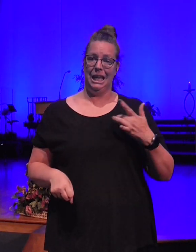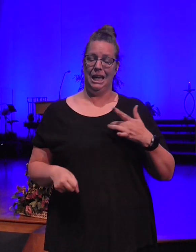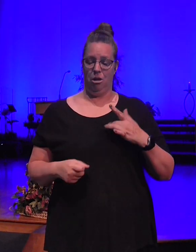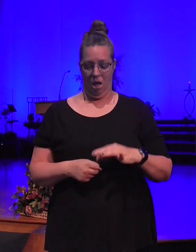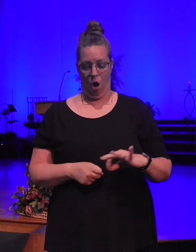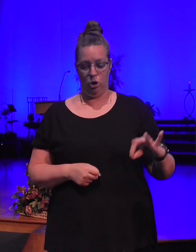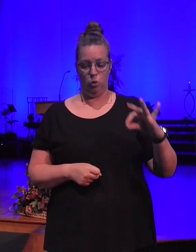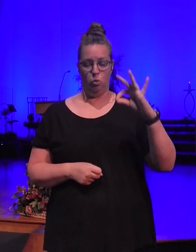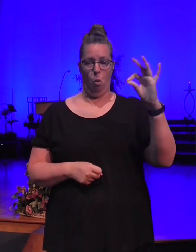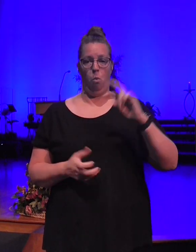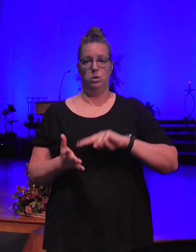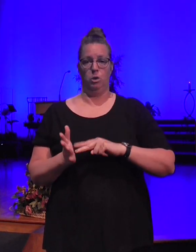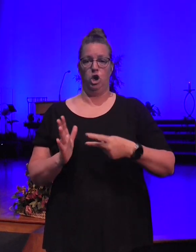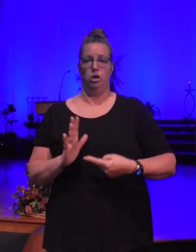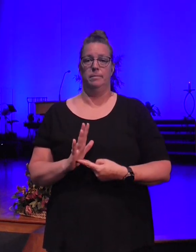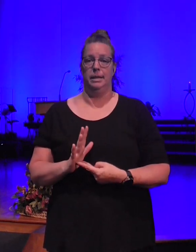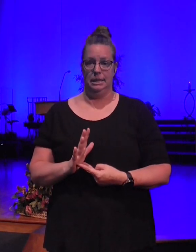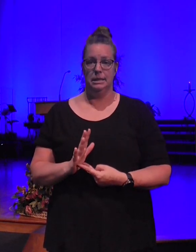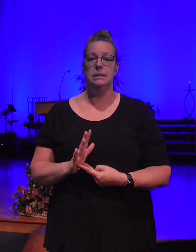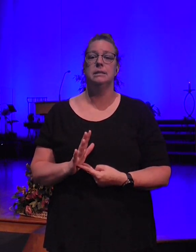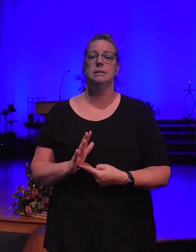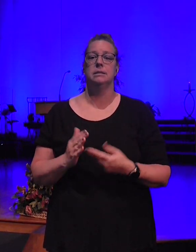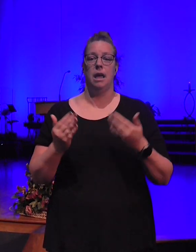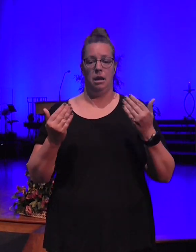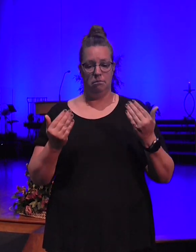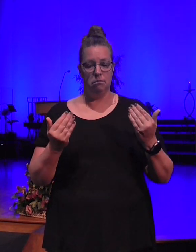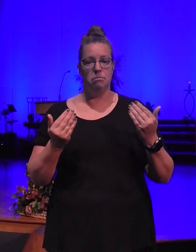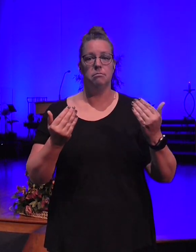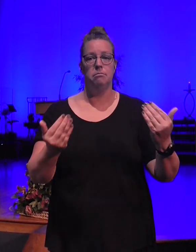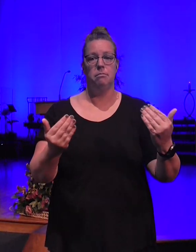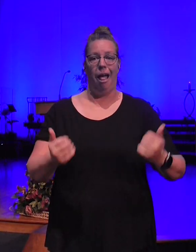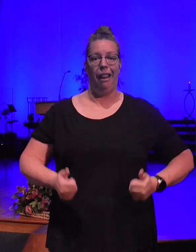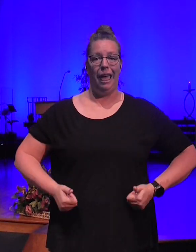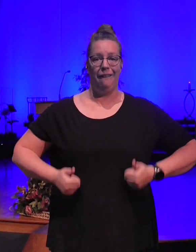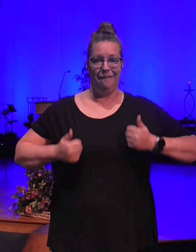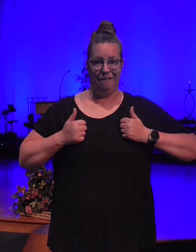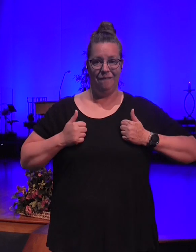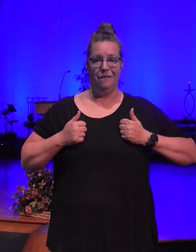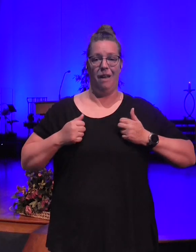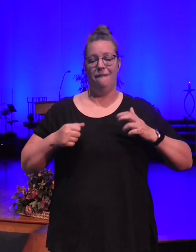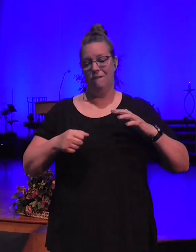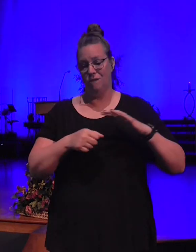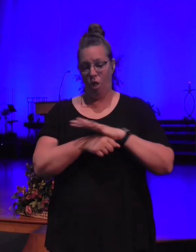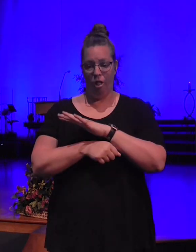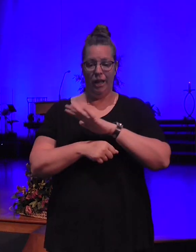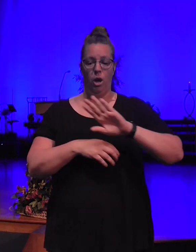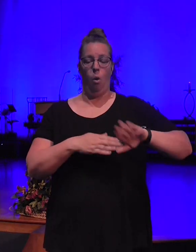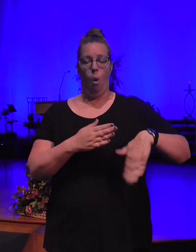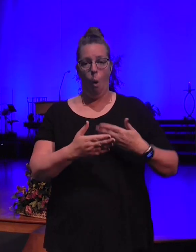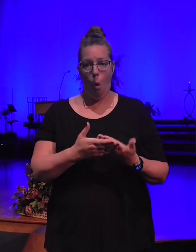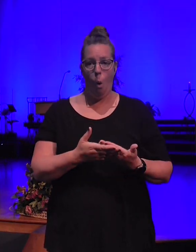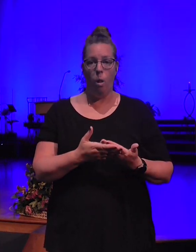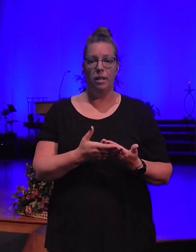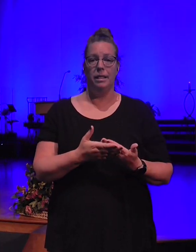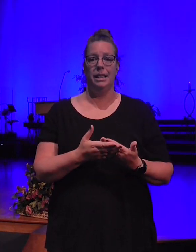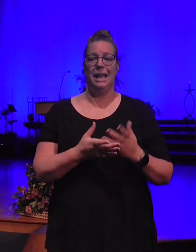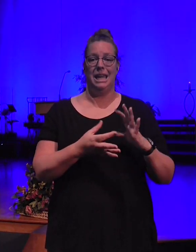soul's purpose and step into life fully, wholly,